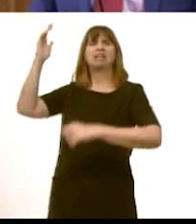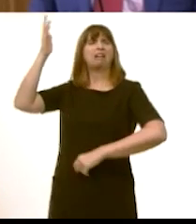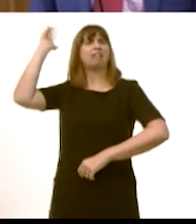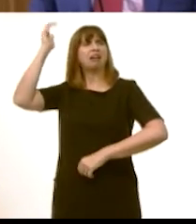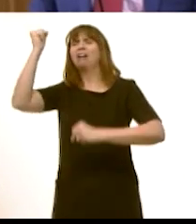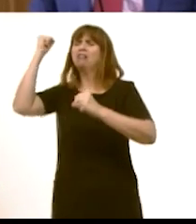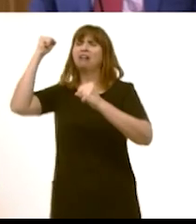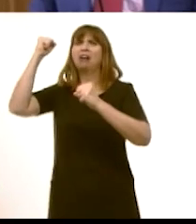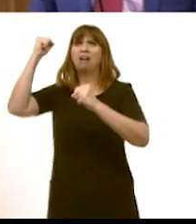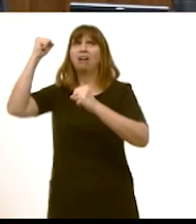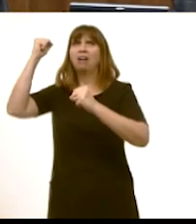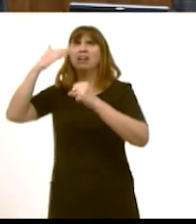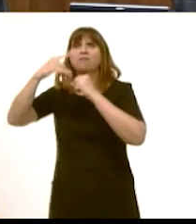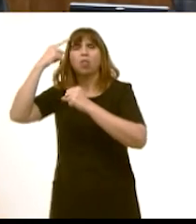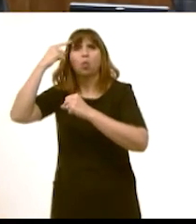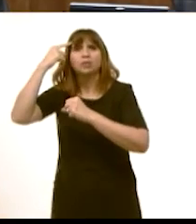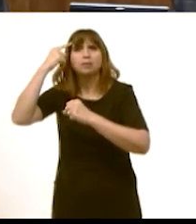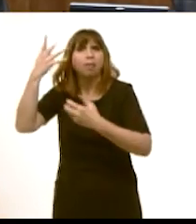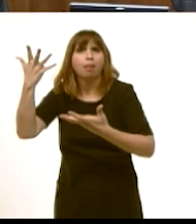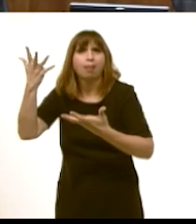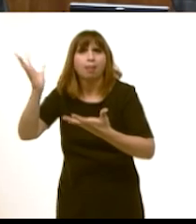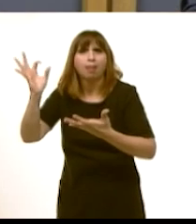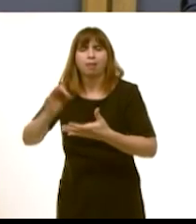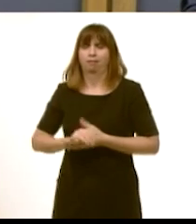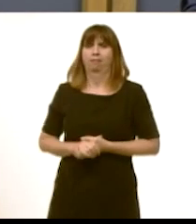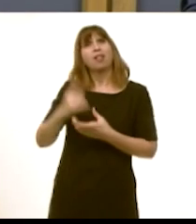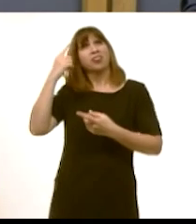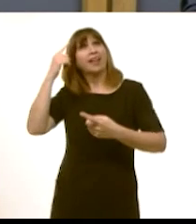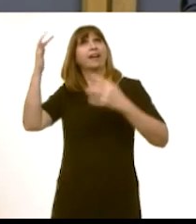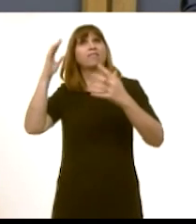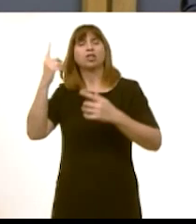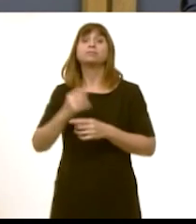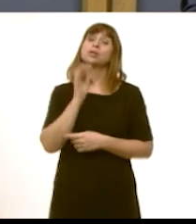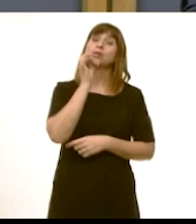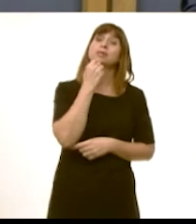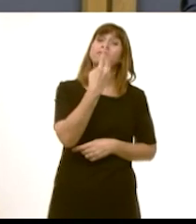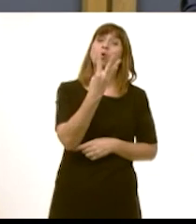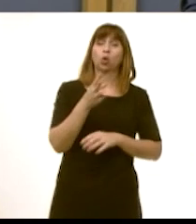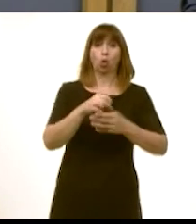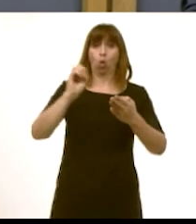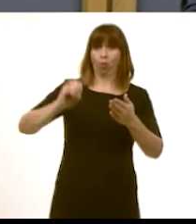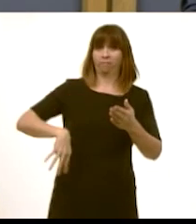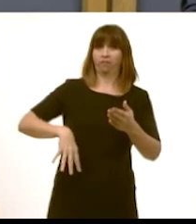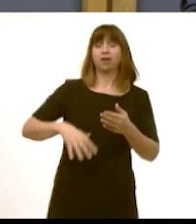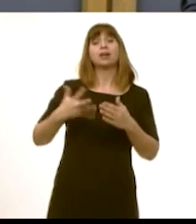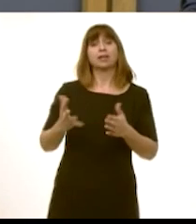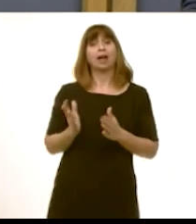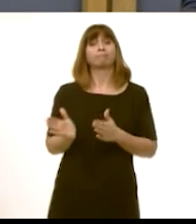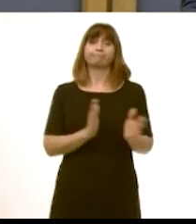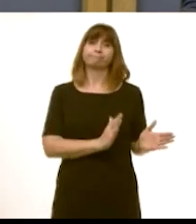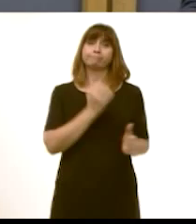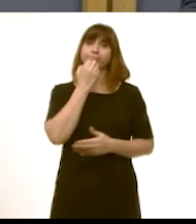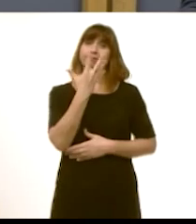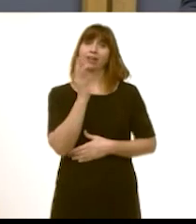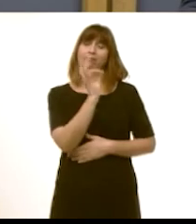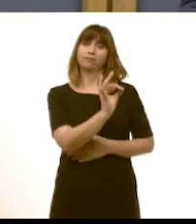well-being of the people of Wales. Question 4 has been withdrawn. Question 5, Mick Antonew. First